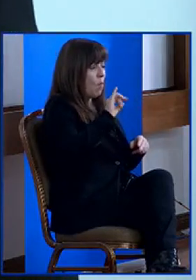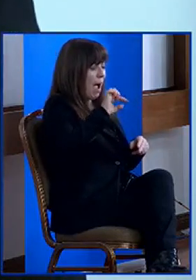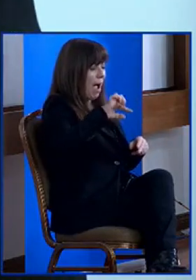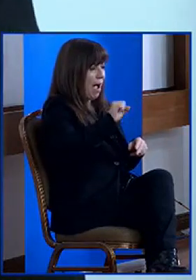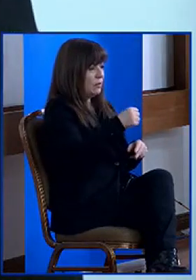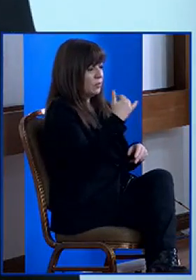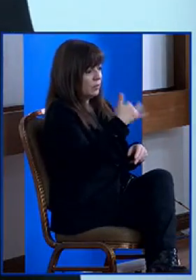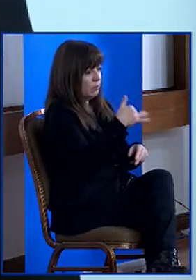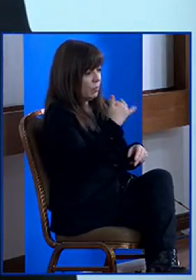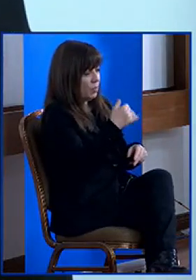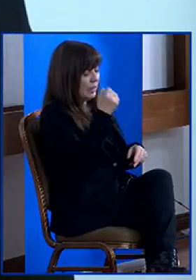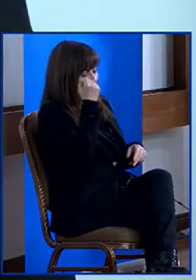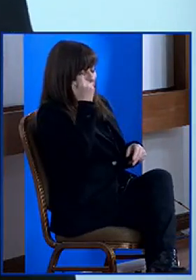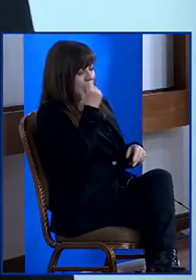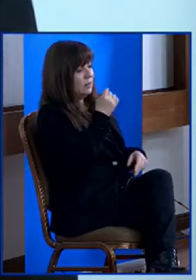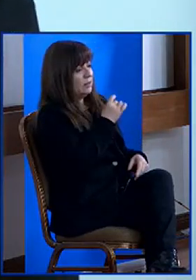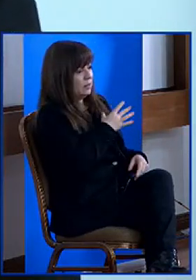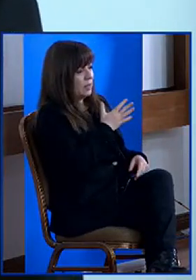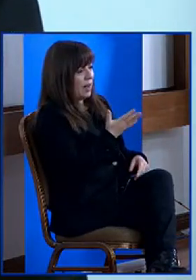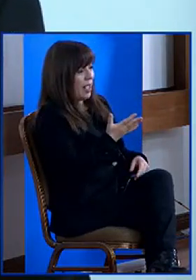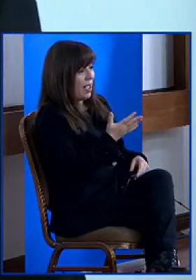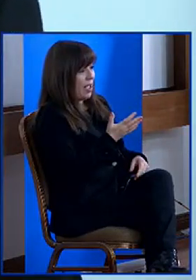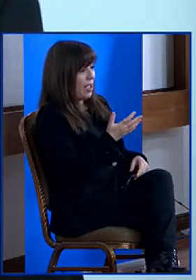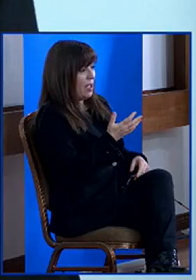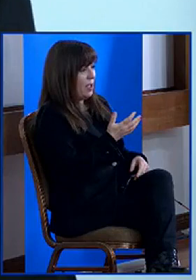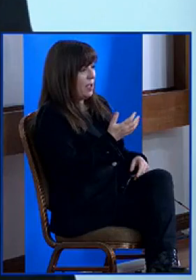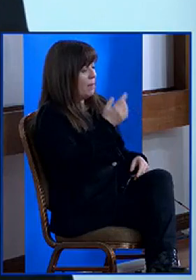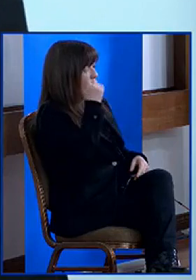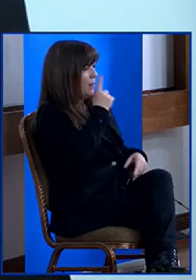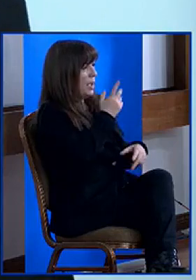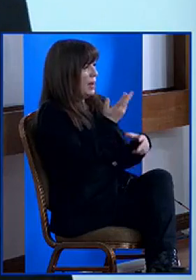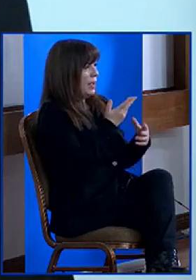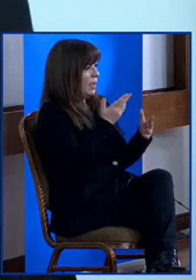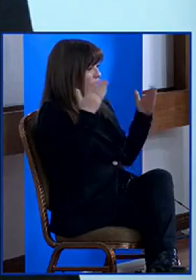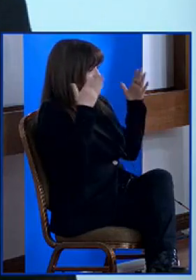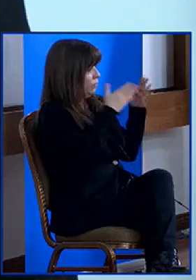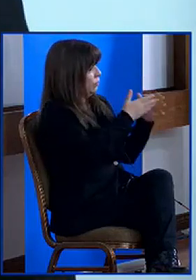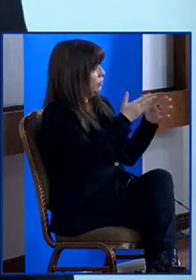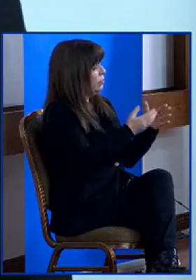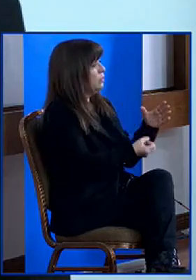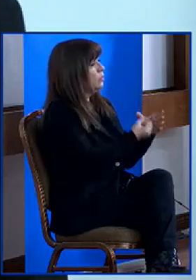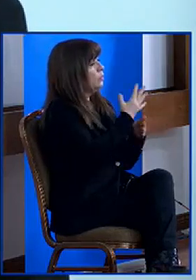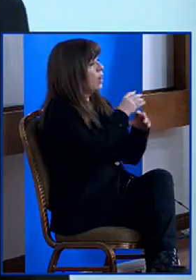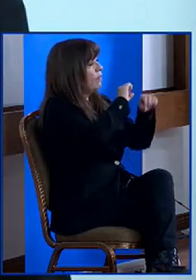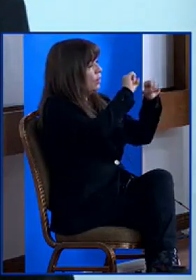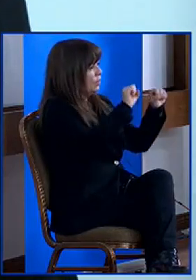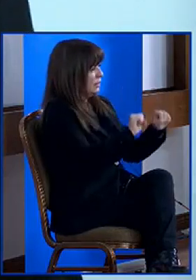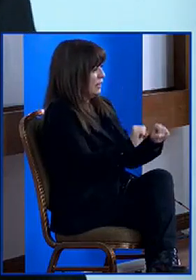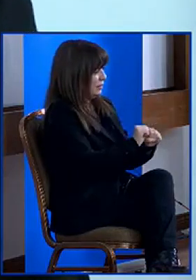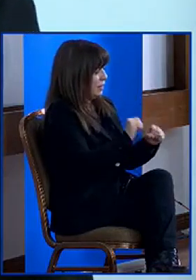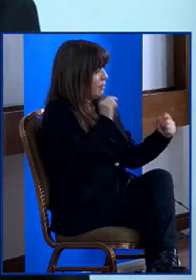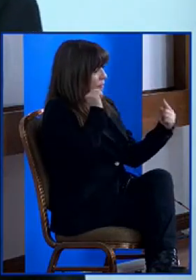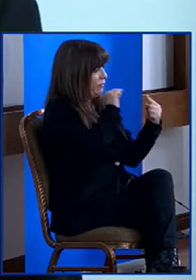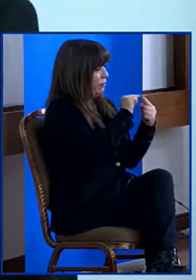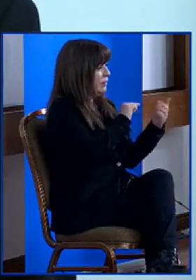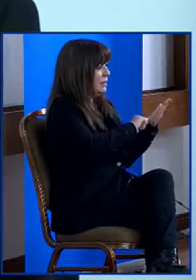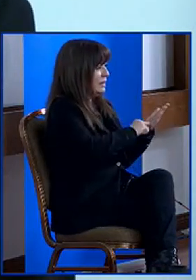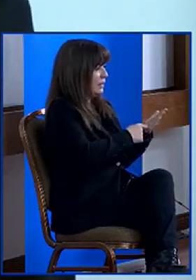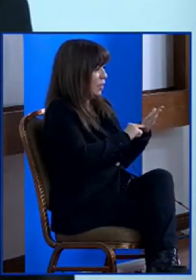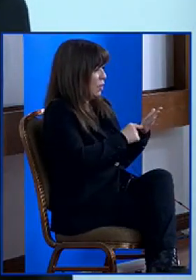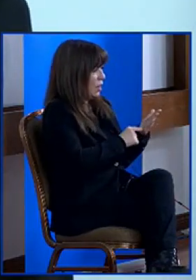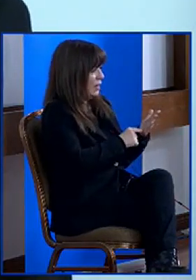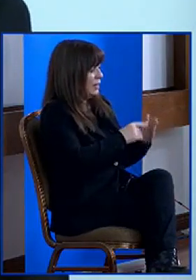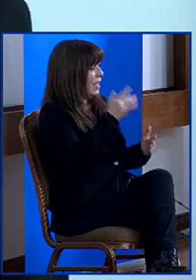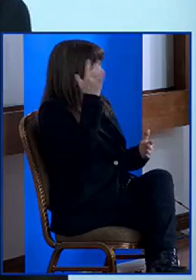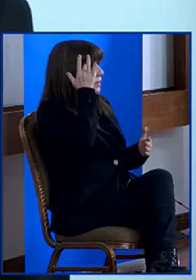the new technologies and the systems. There's all these new technologies like artificial intelligence, better sensors,